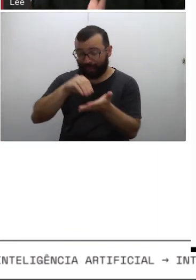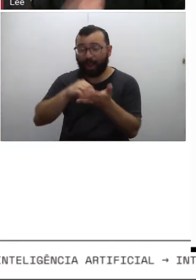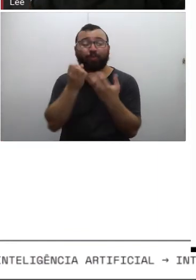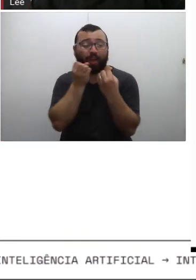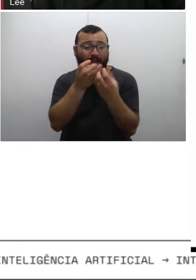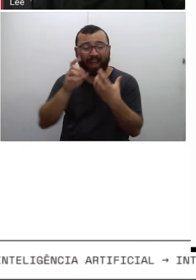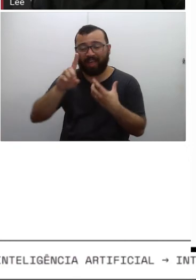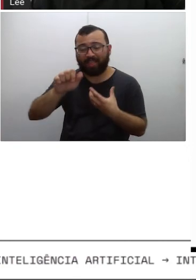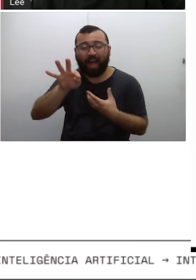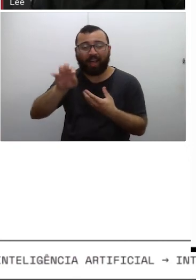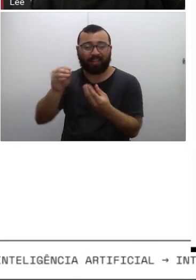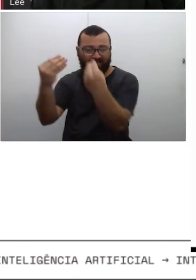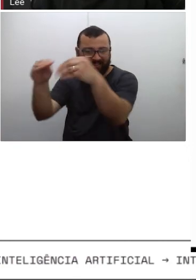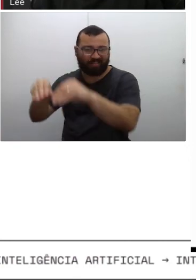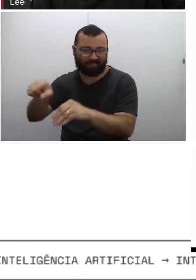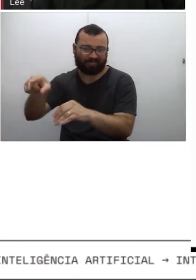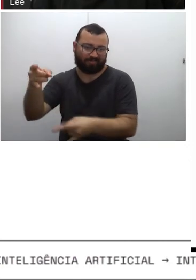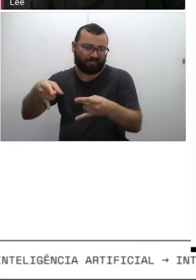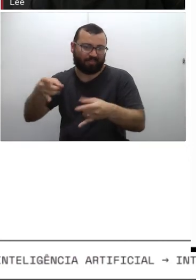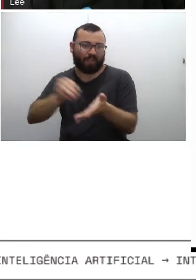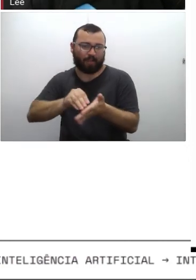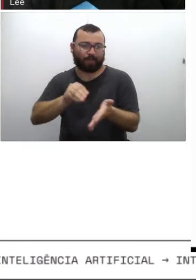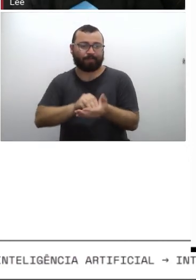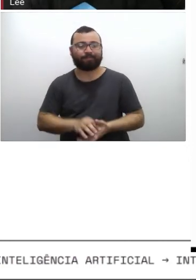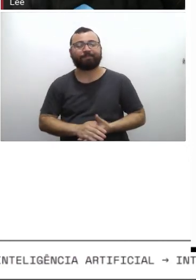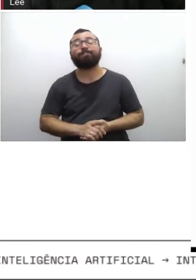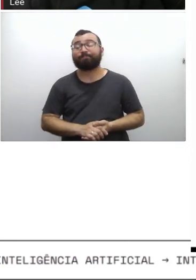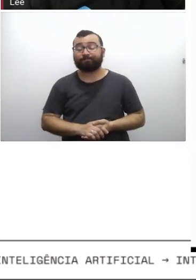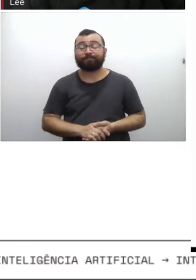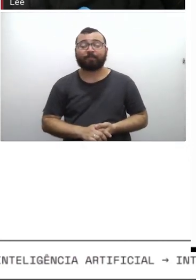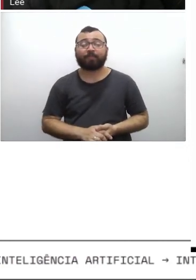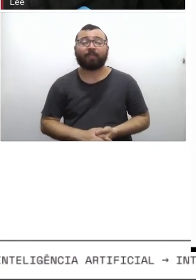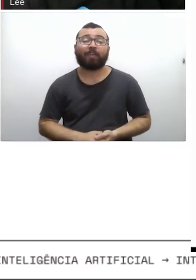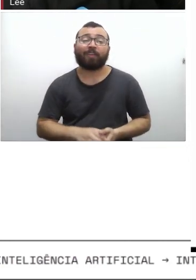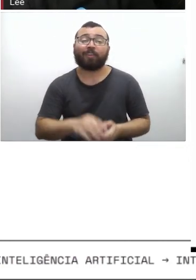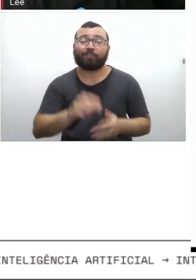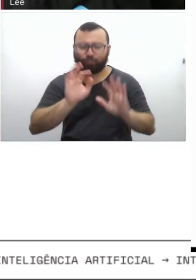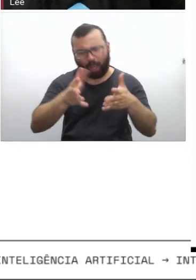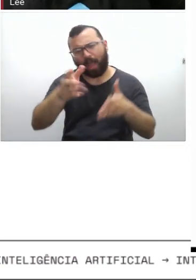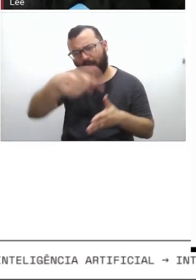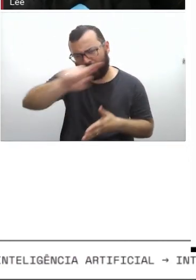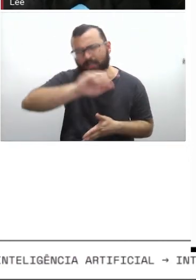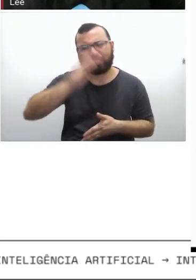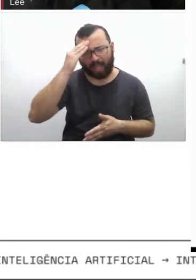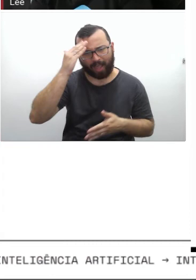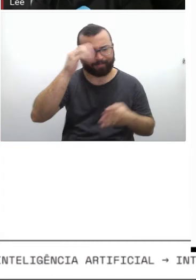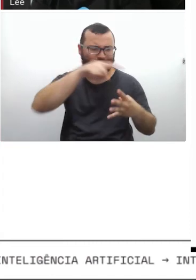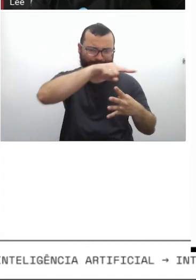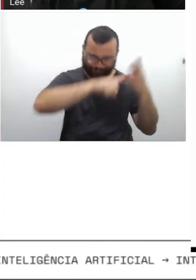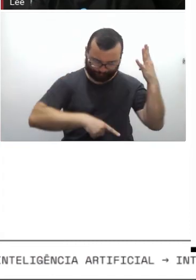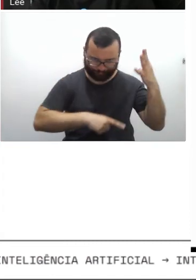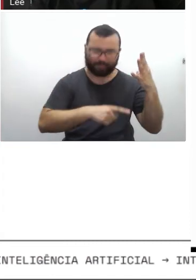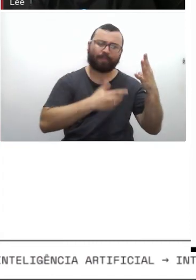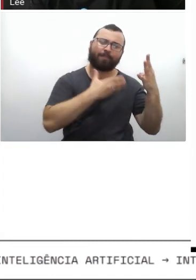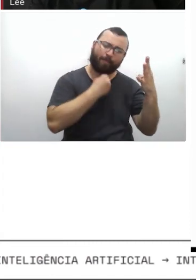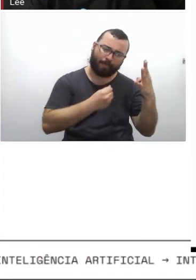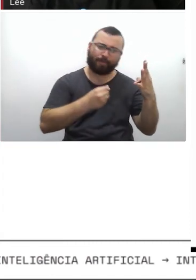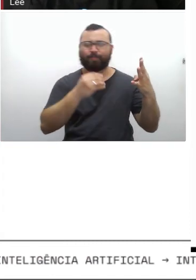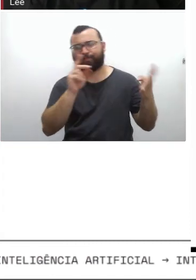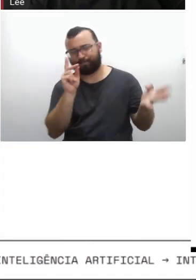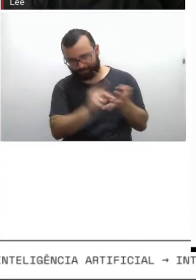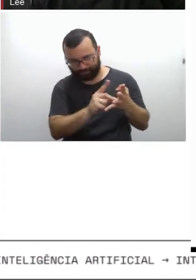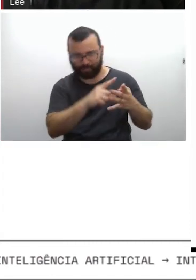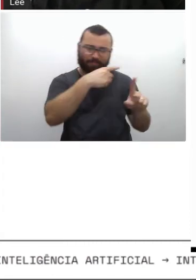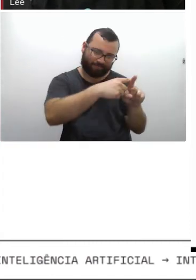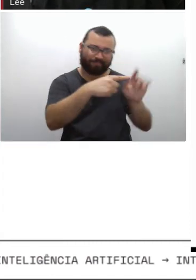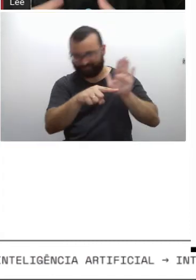or something went wrong there. Now that you know these types, these false positives and false negatives, then it's